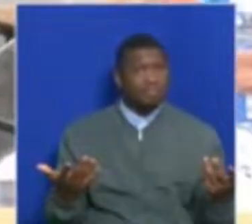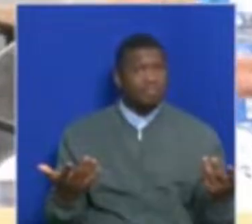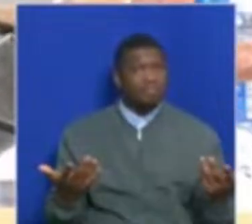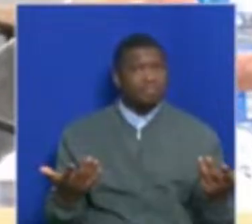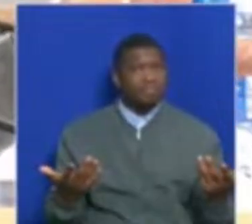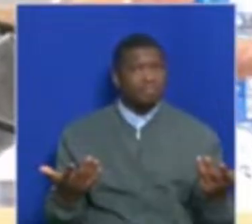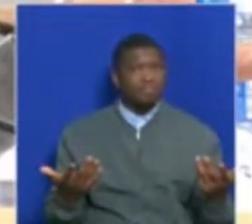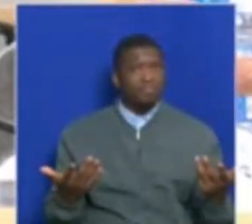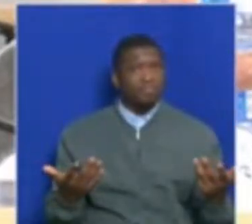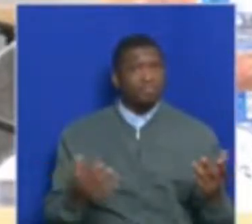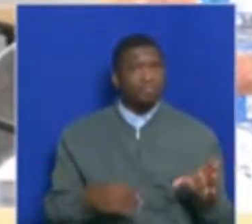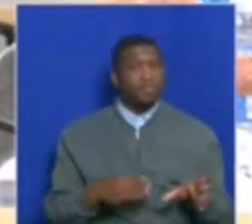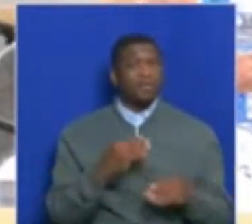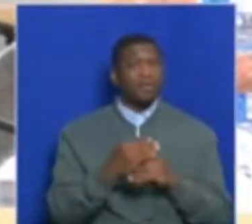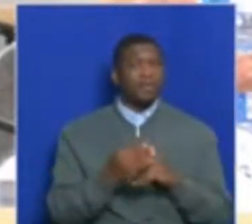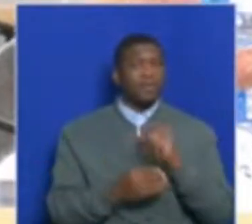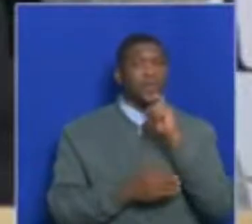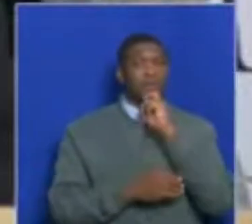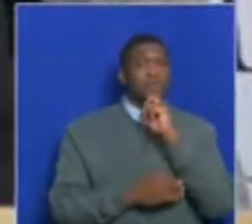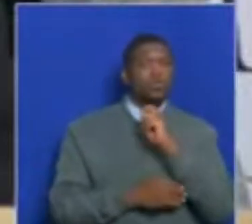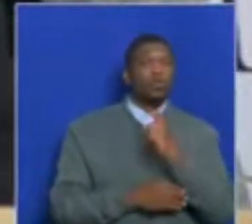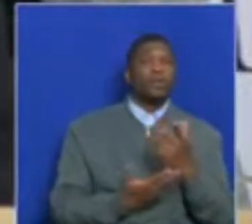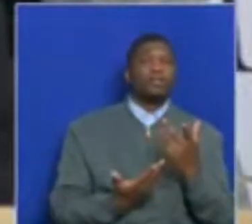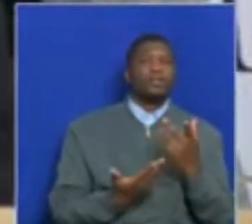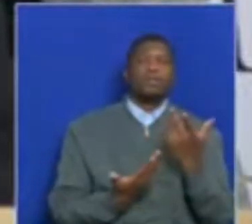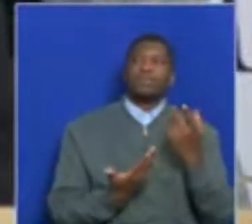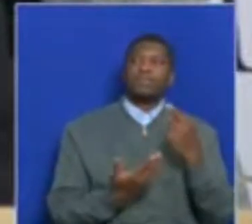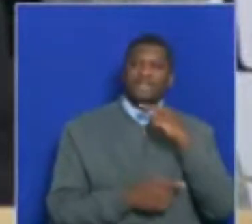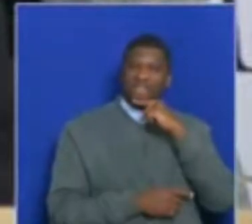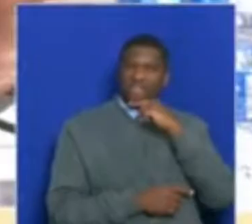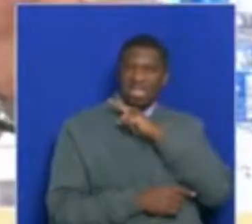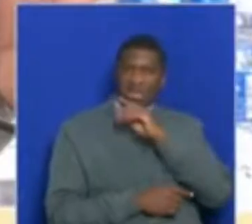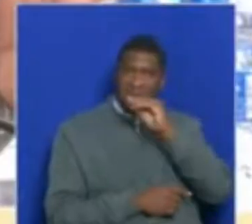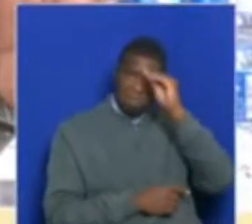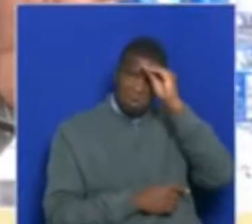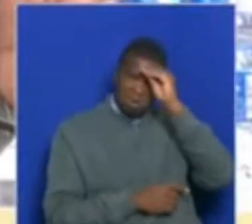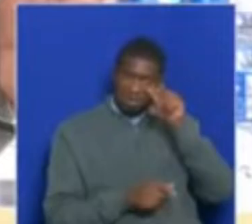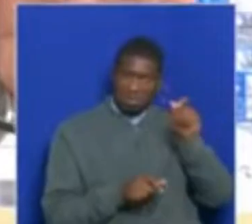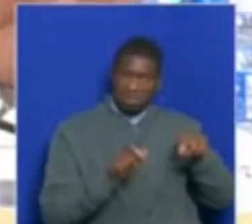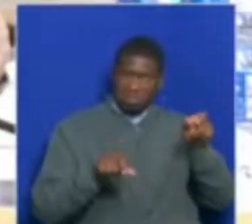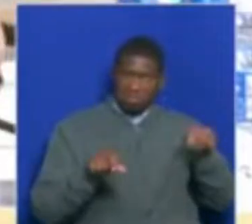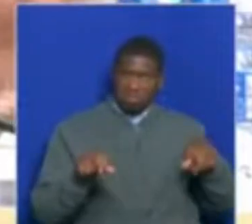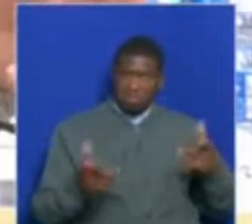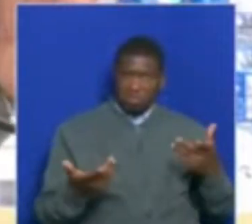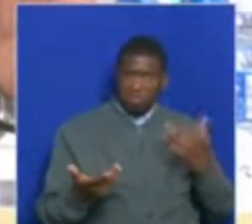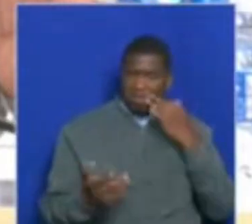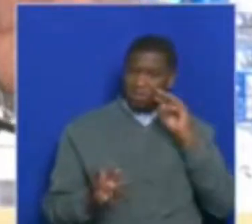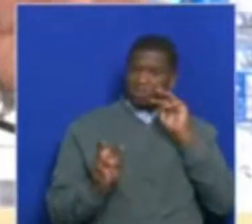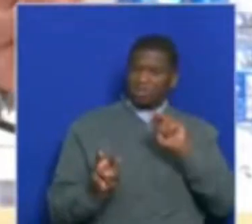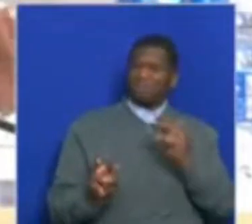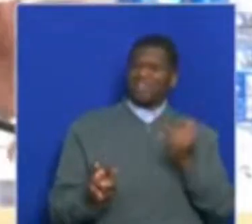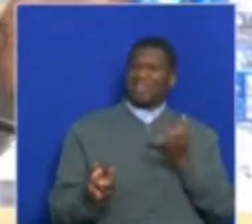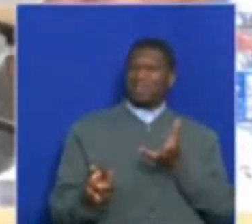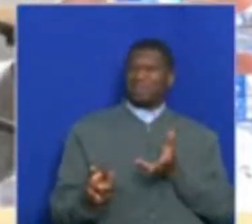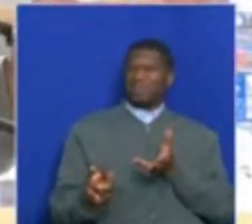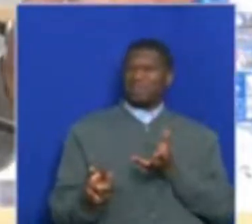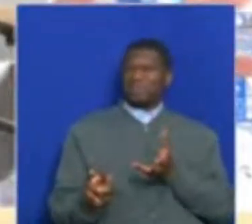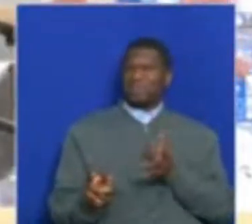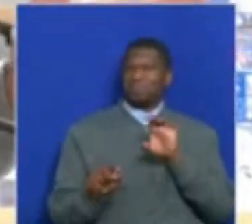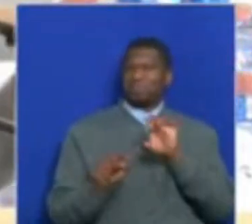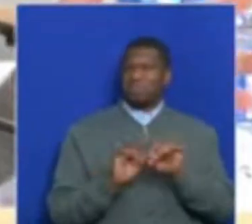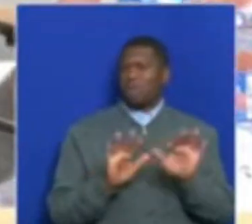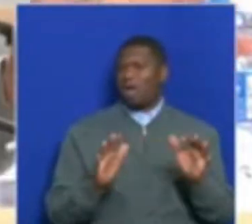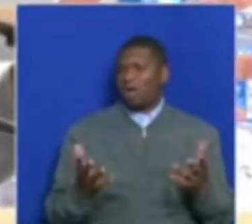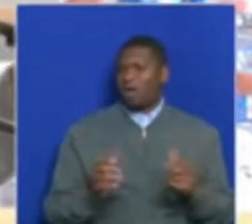uses rogue police officers. On the face of it, that's what it looks like from how you've testified. Are